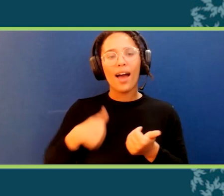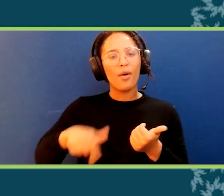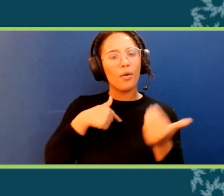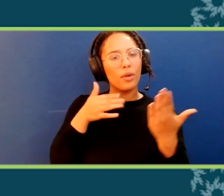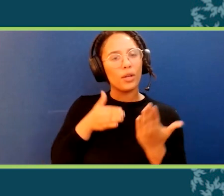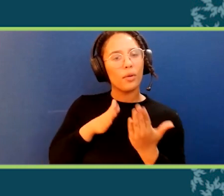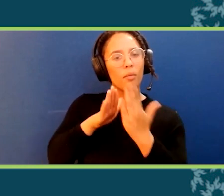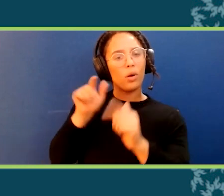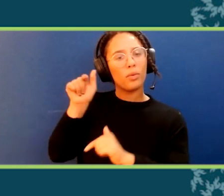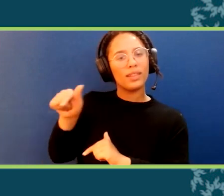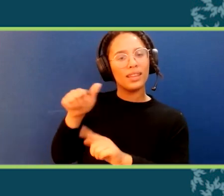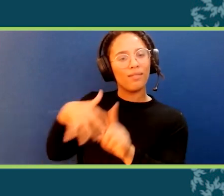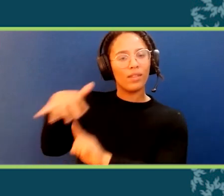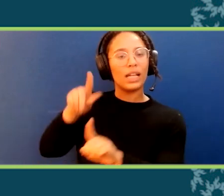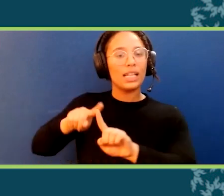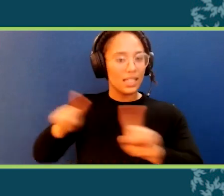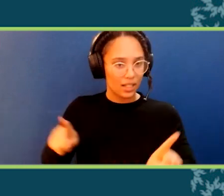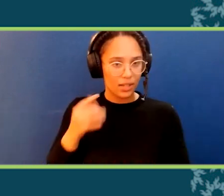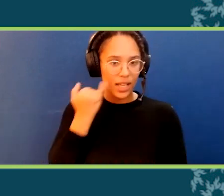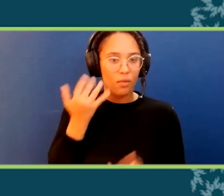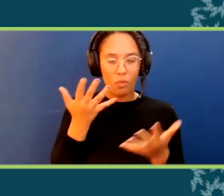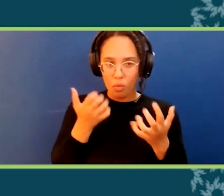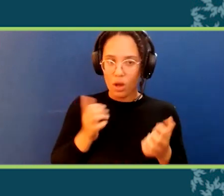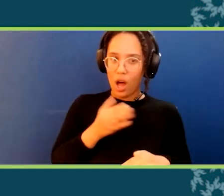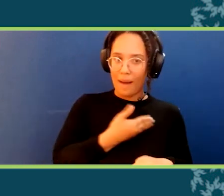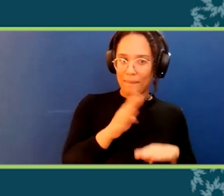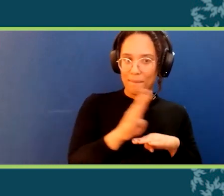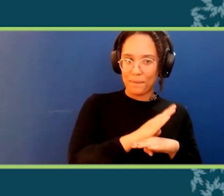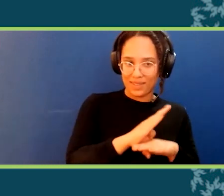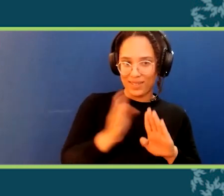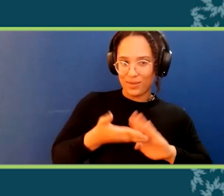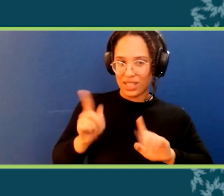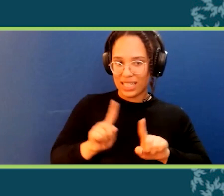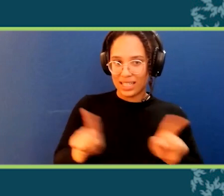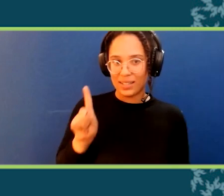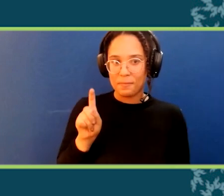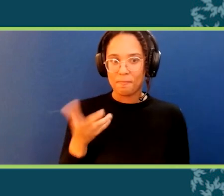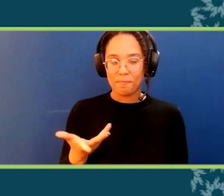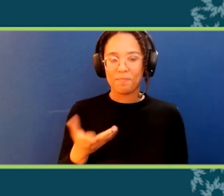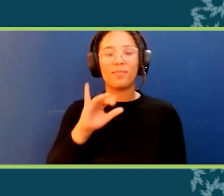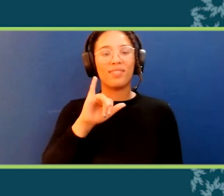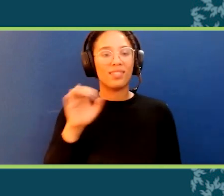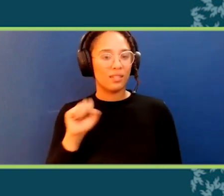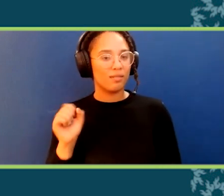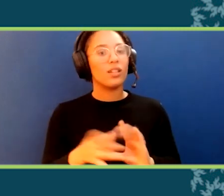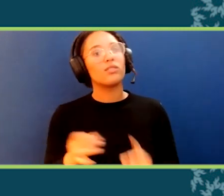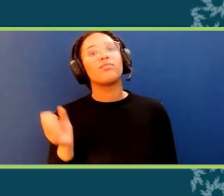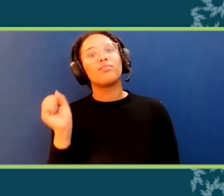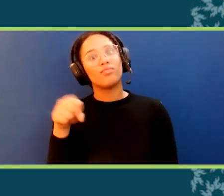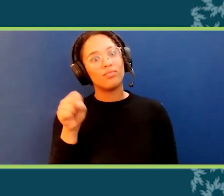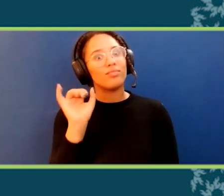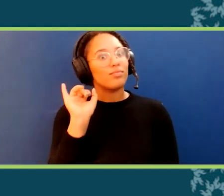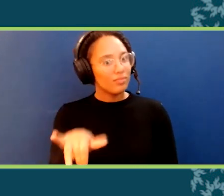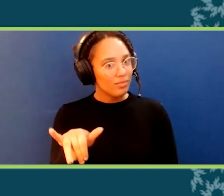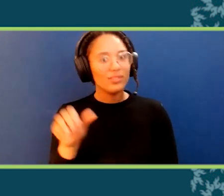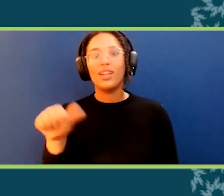do business differently? Oh my goodness, that's a whole another conversation for another day,